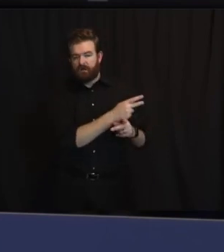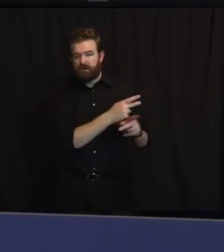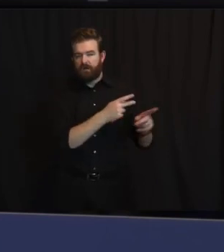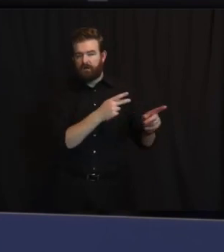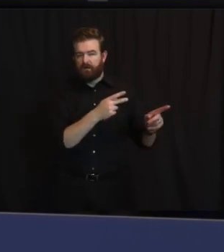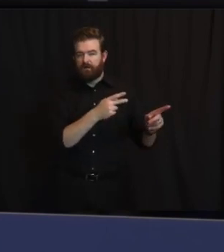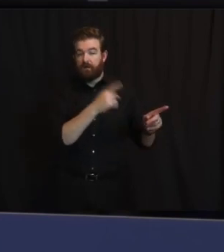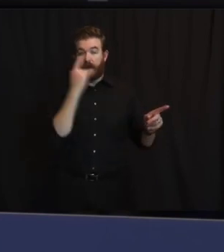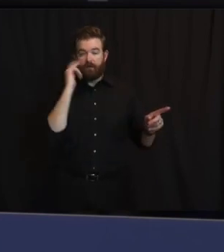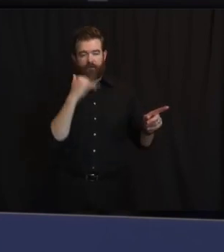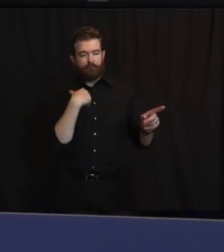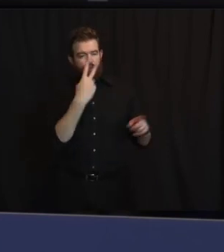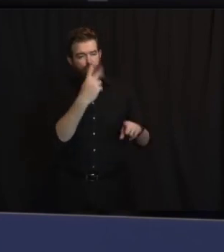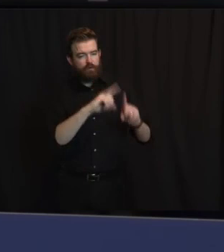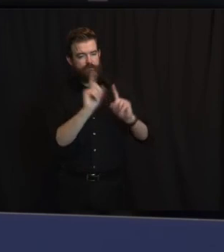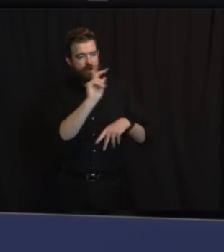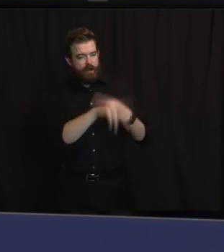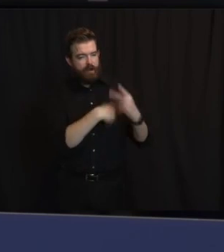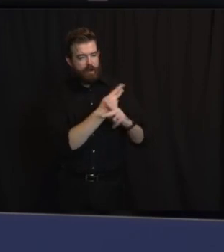B.1.427 and 1.429.